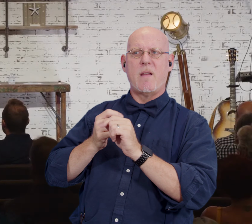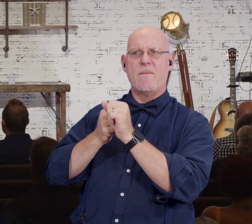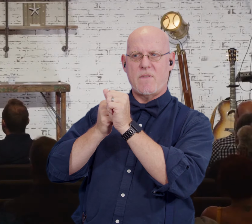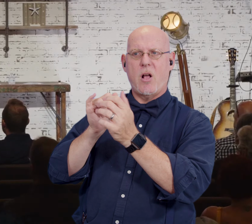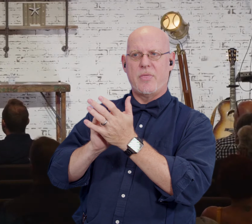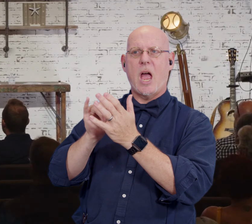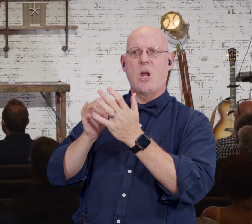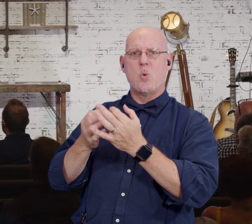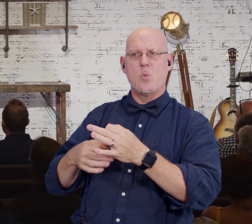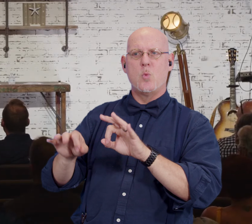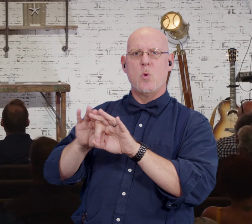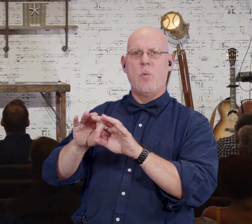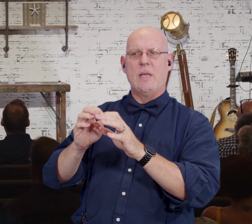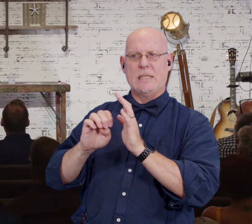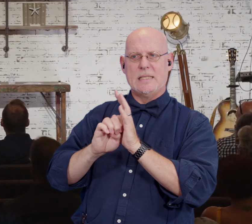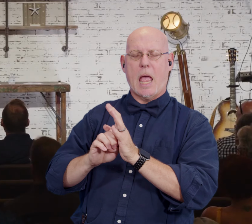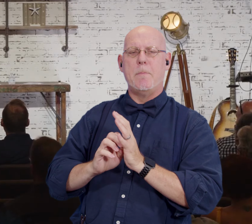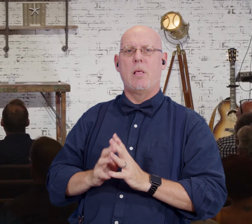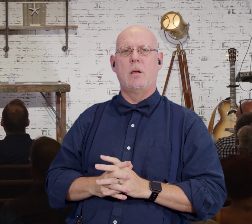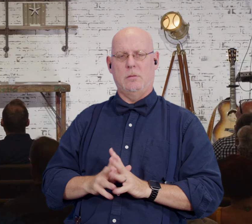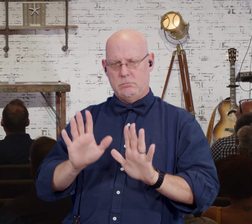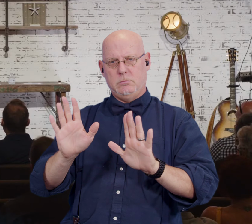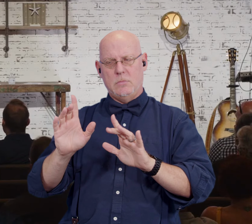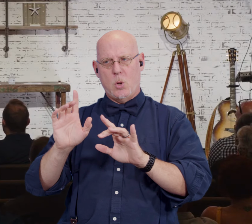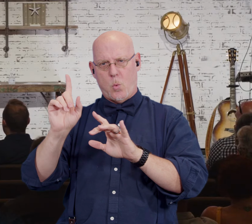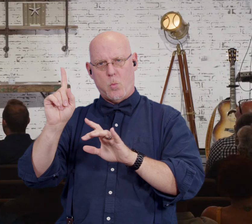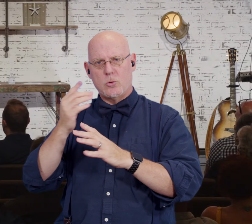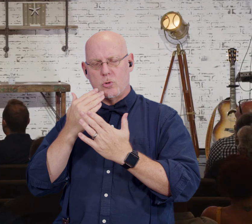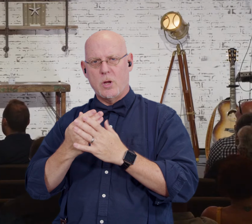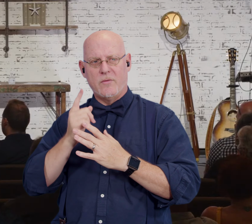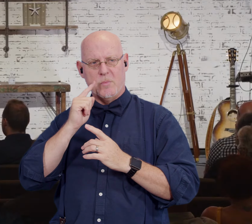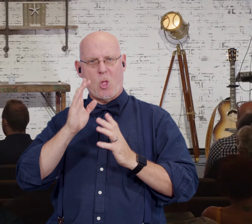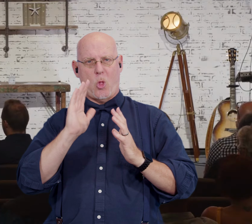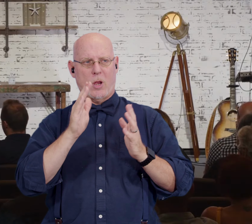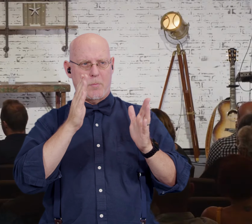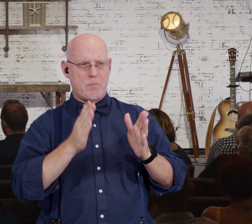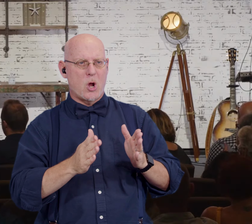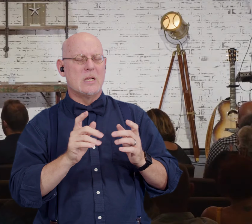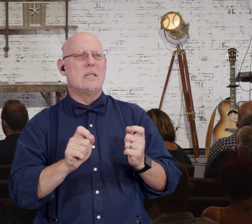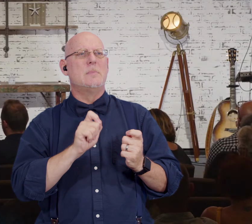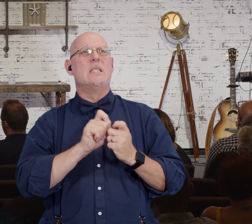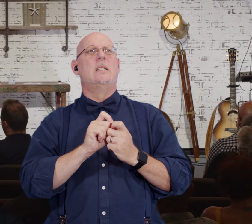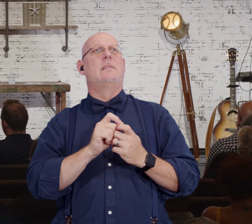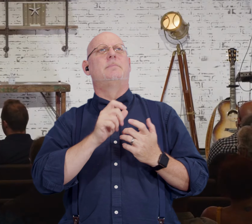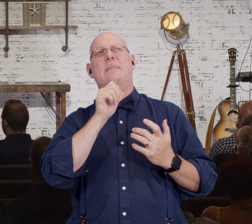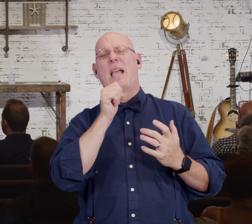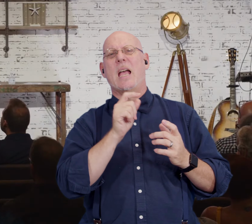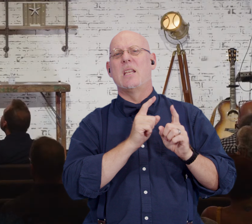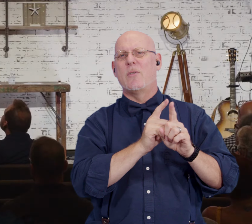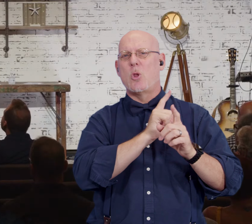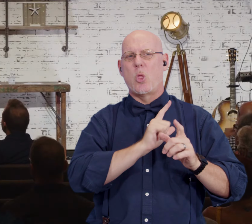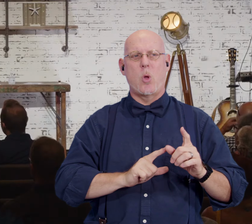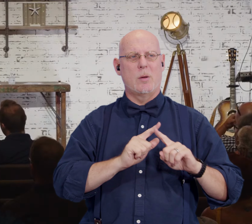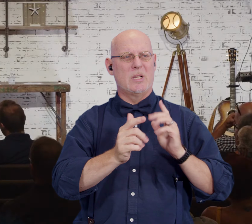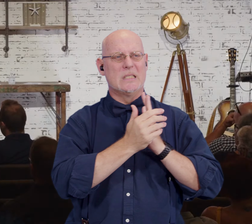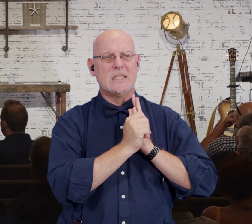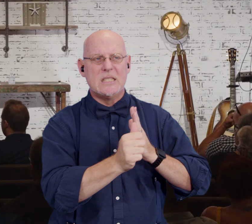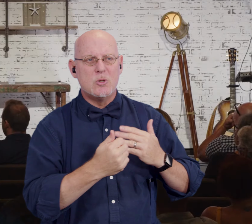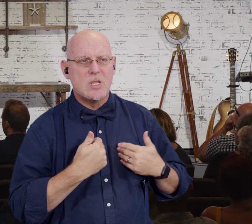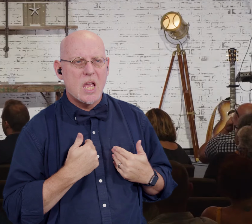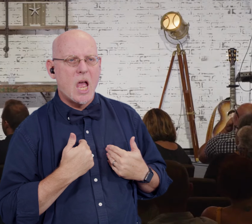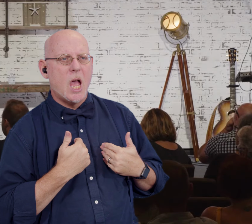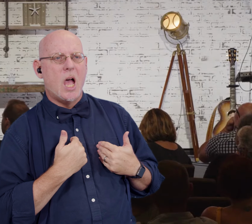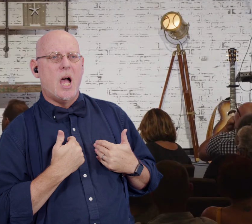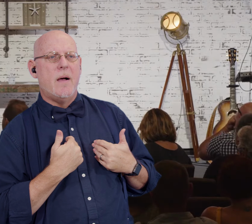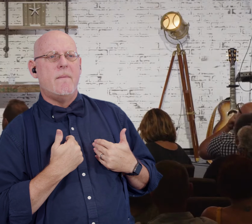aspiring to follow that worthy example. That's one thing. But for me to look at somebody, particularly not even their devotion to the Lord, but the skills that they